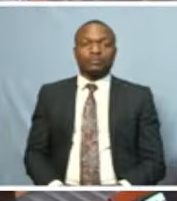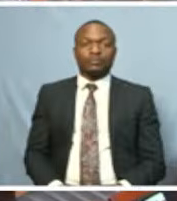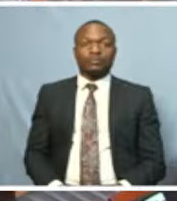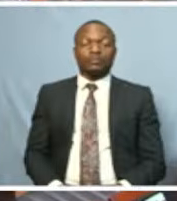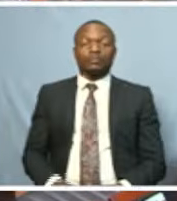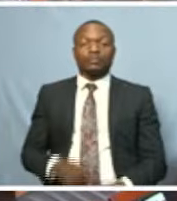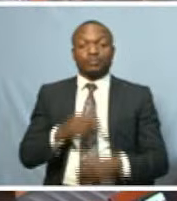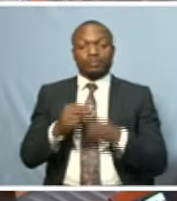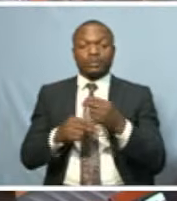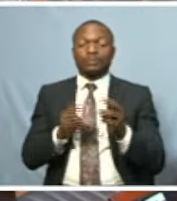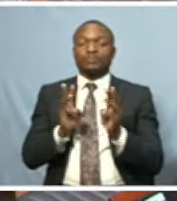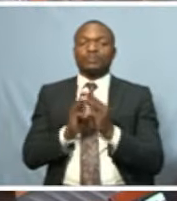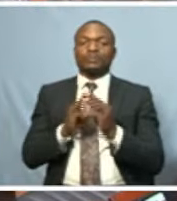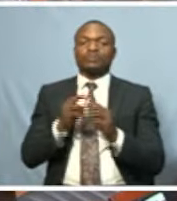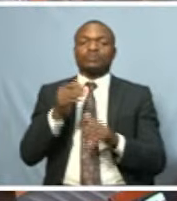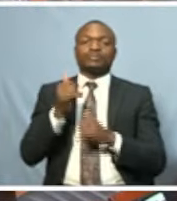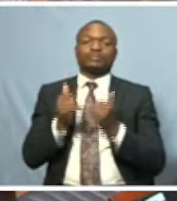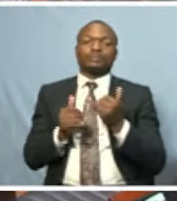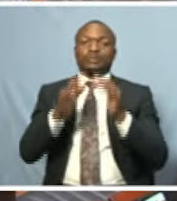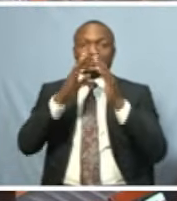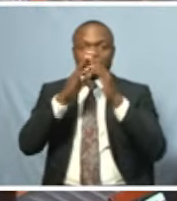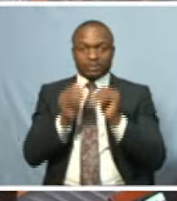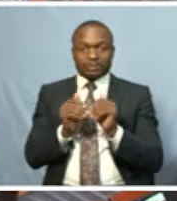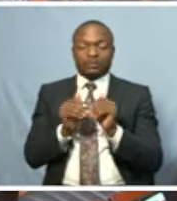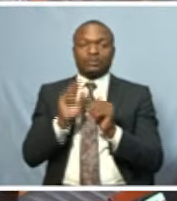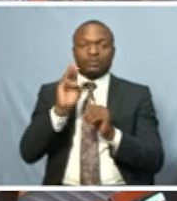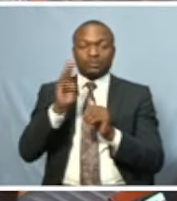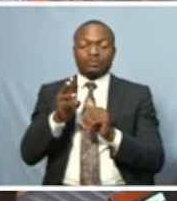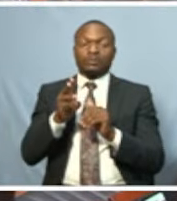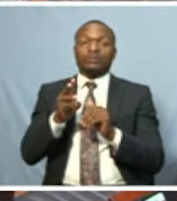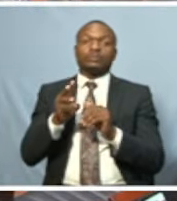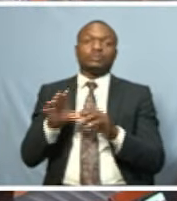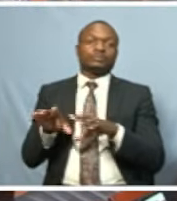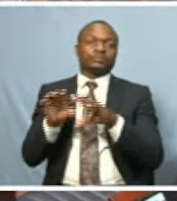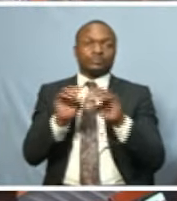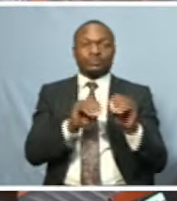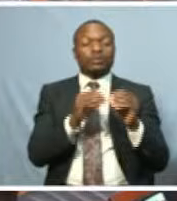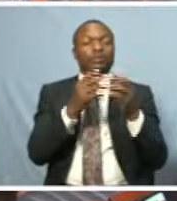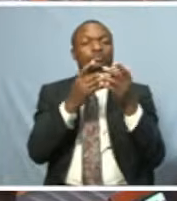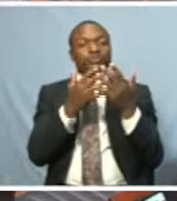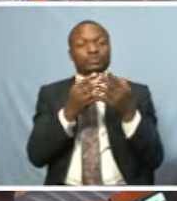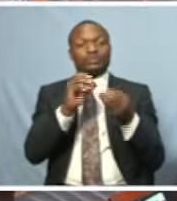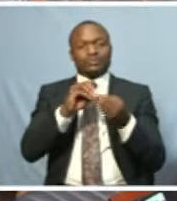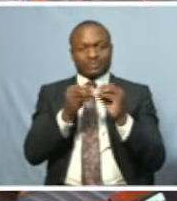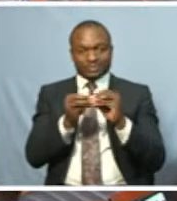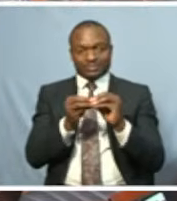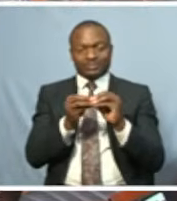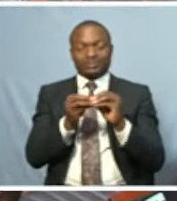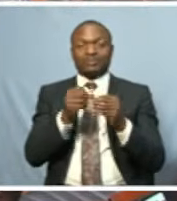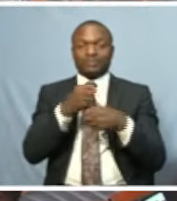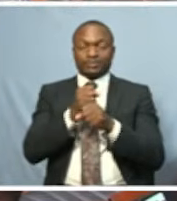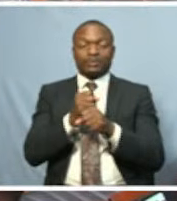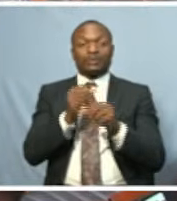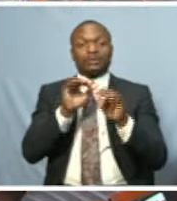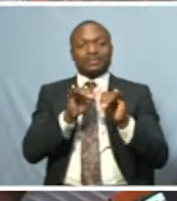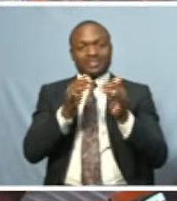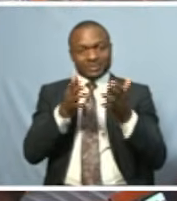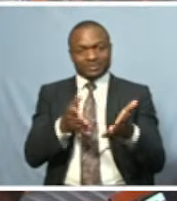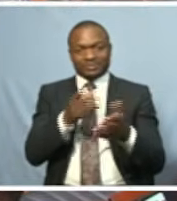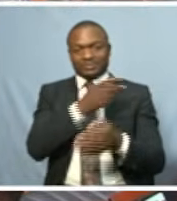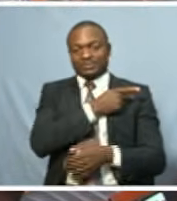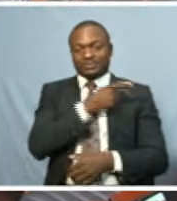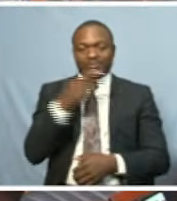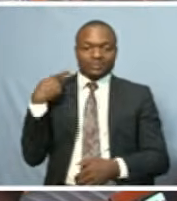business will come to a close. The House will adjourn. So we wait for a quorum to be constituted. Do stay tuned right here